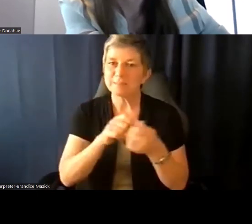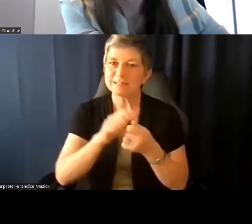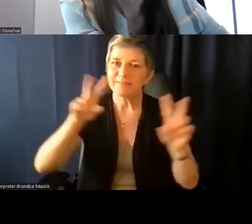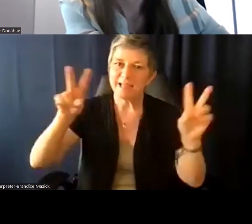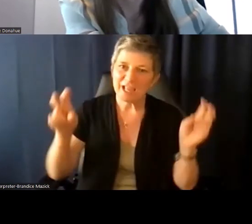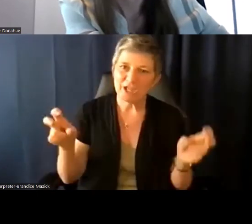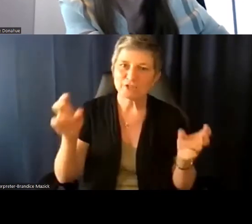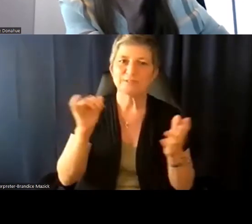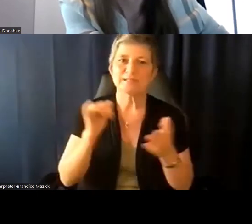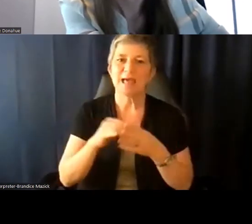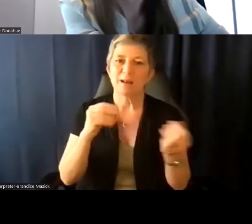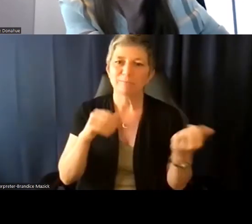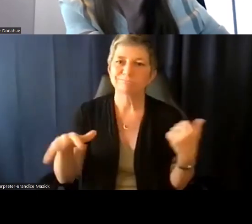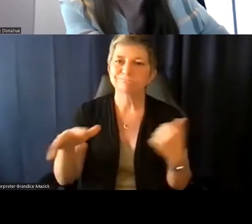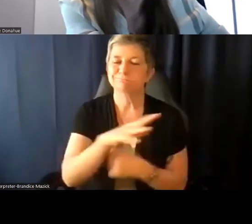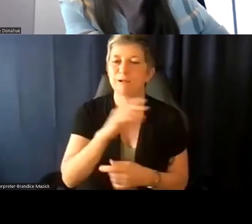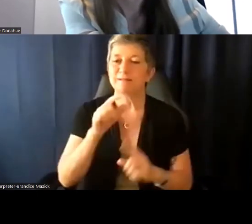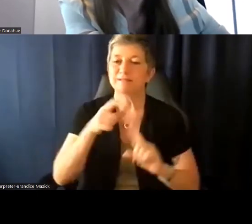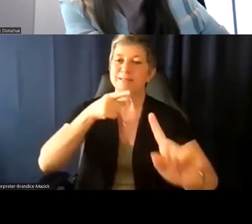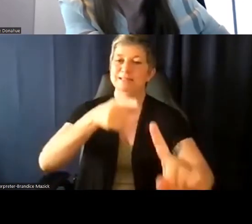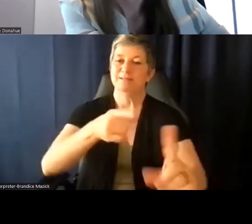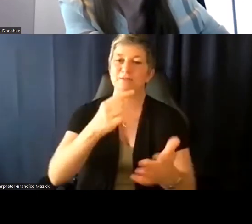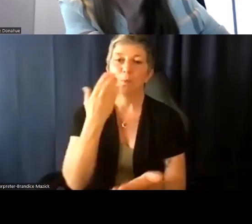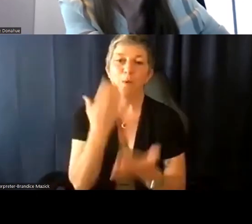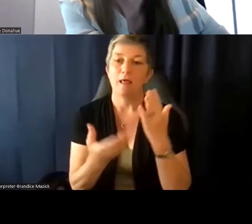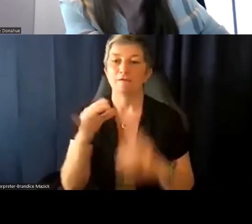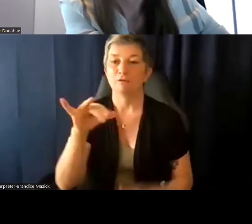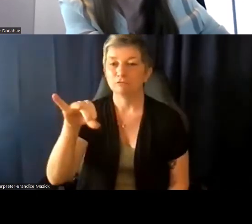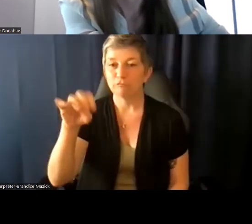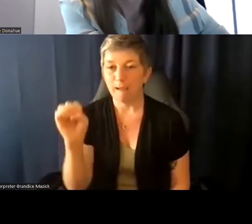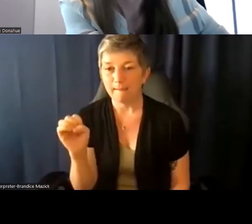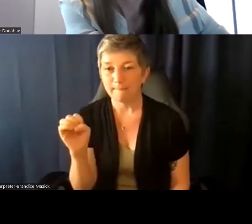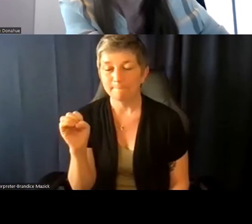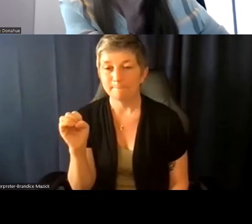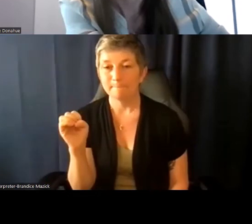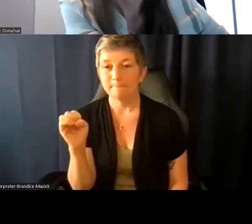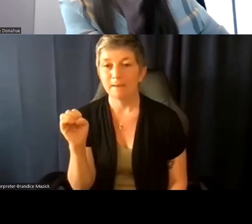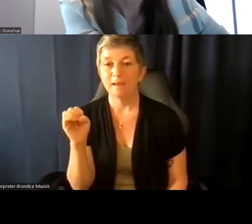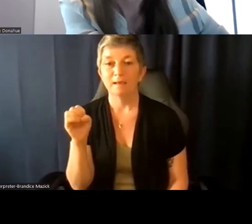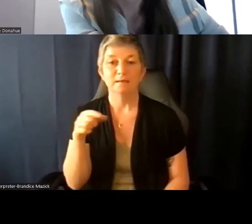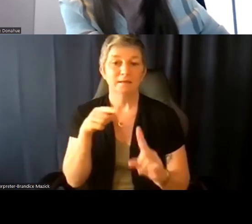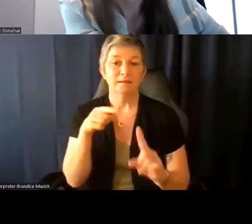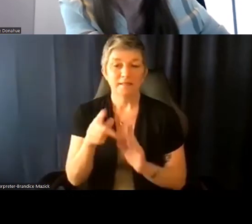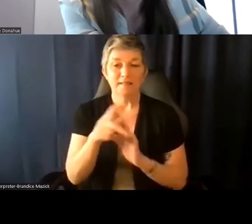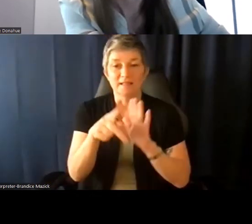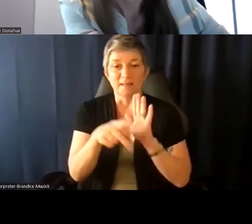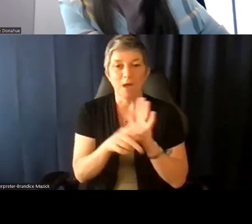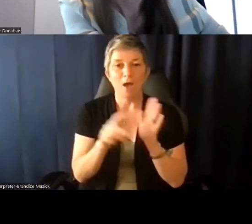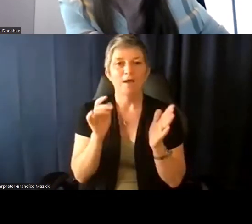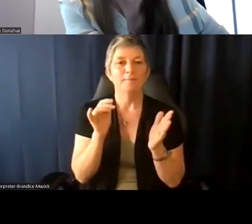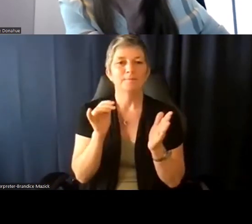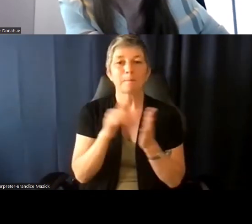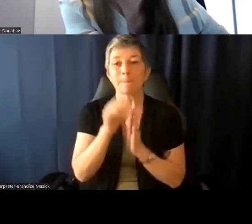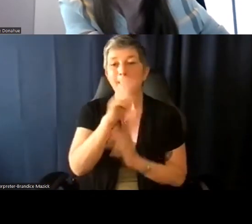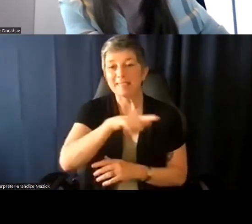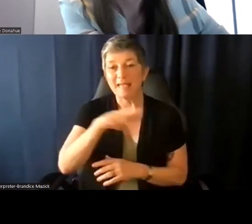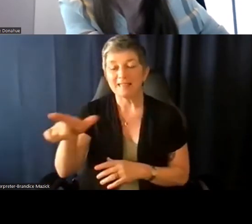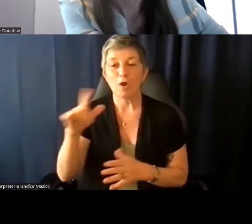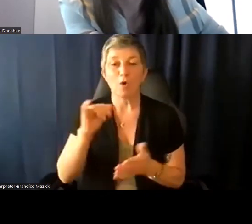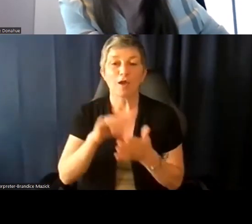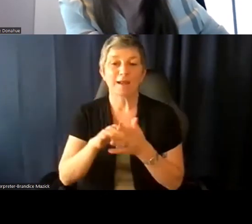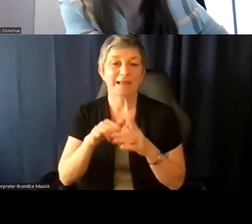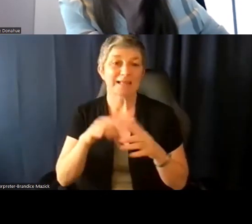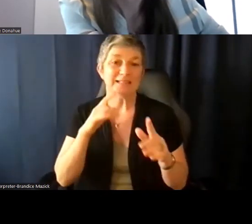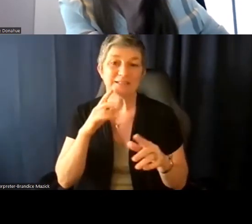at the property specific to whatever crime that is at issue, that a policy that the landlord is employing in its